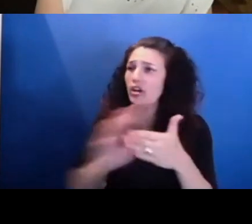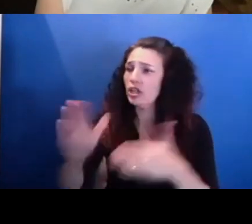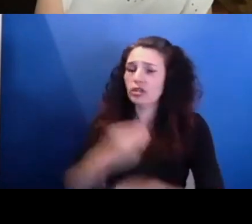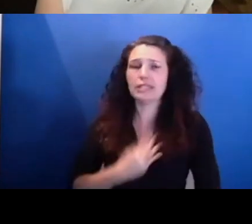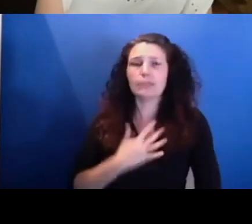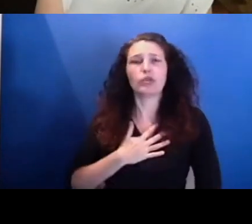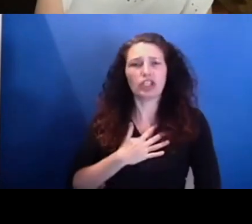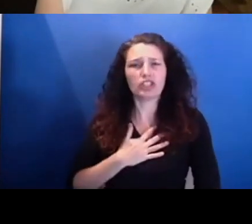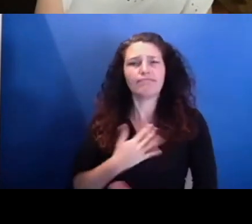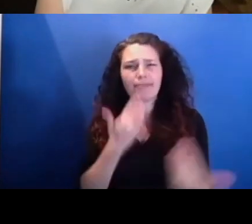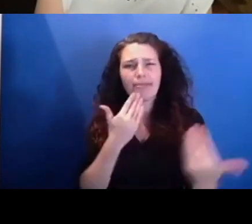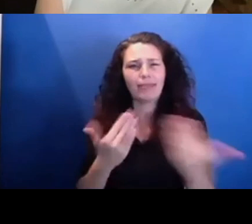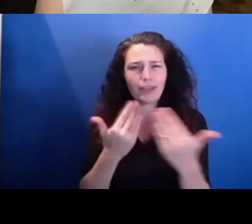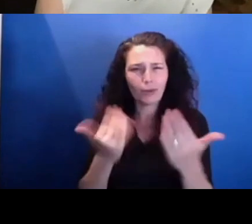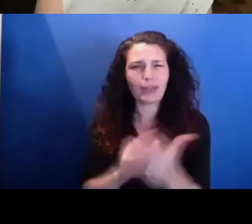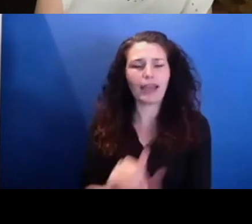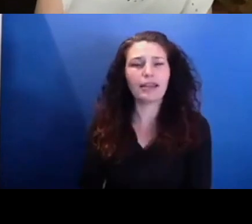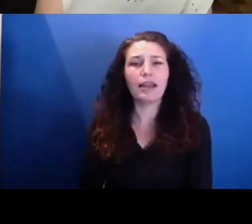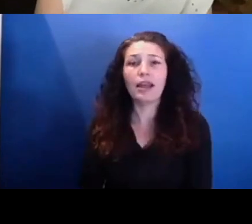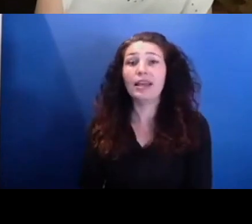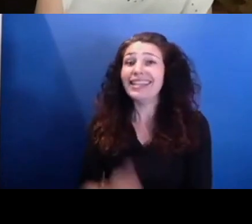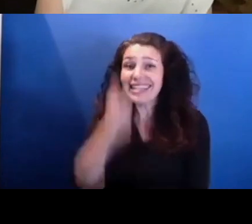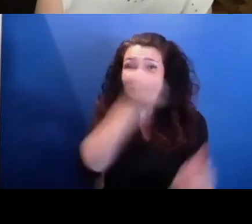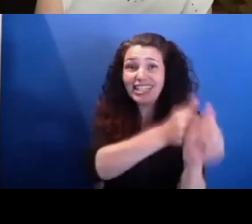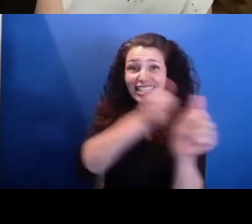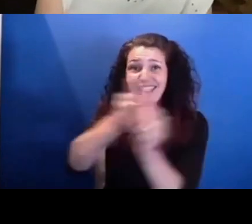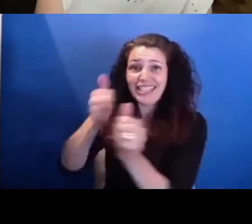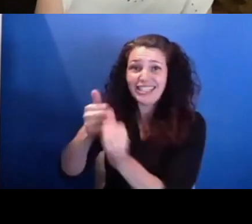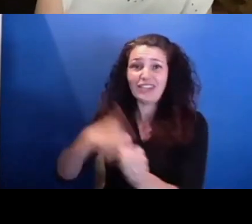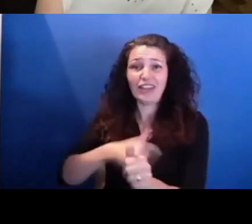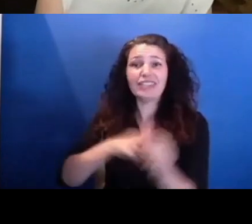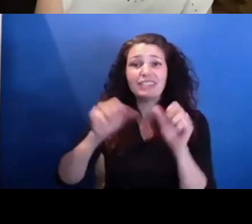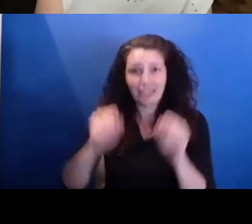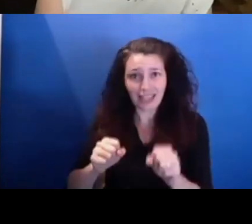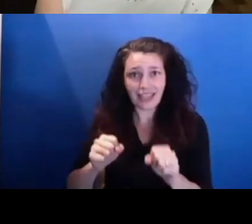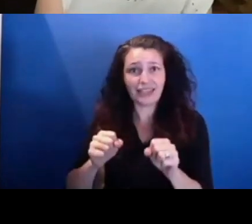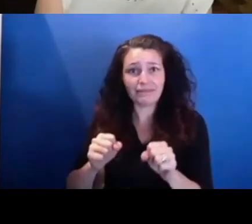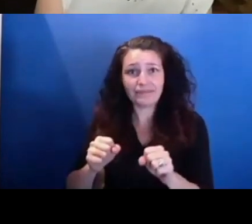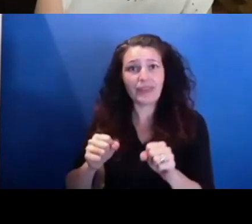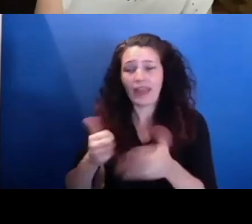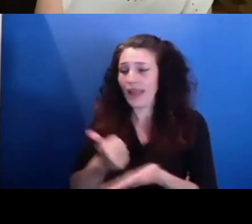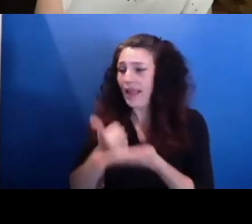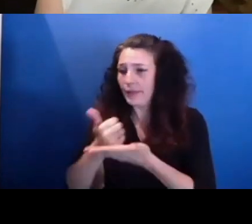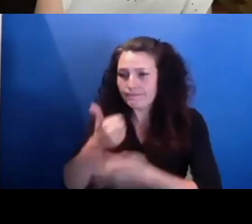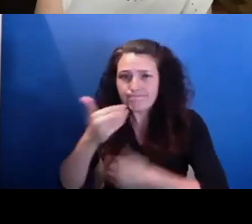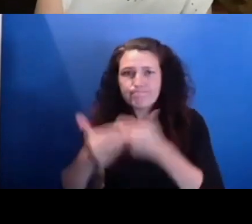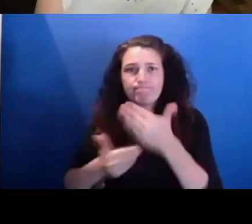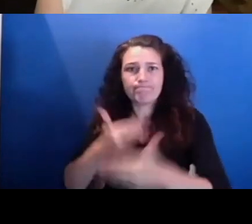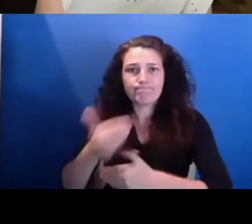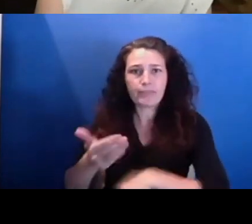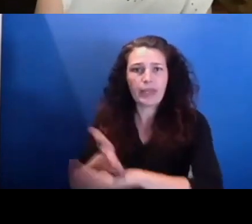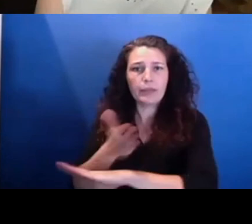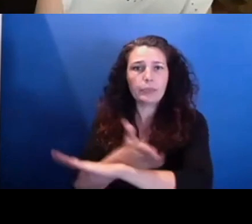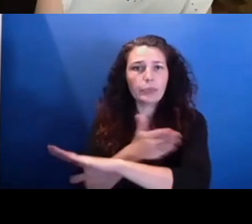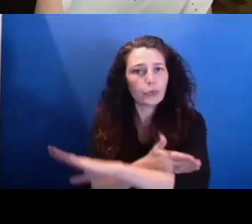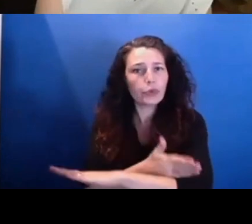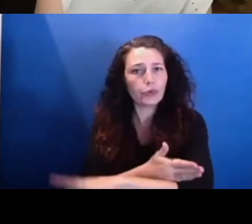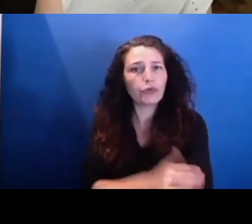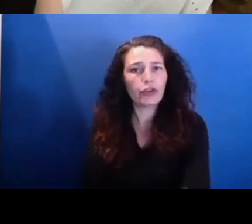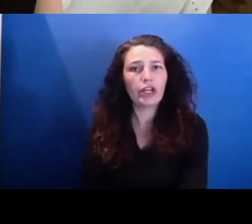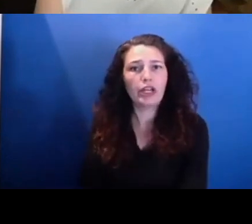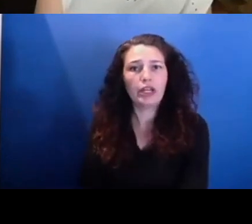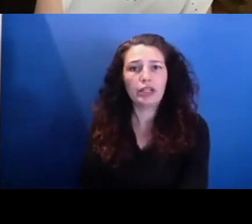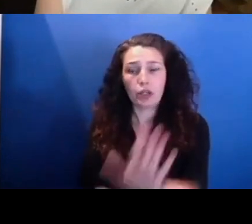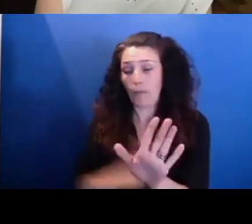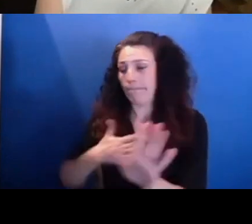you. We can all each play a pivotal role in paving progress. I would comment as an aside,